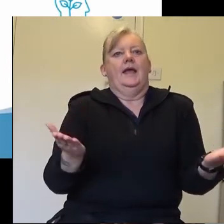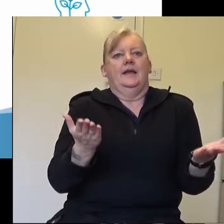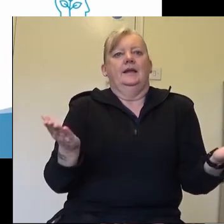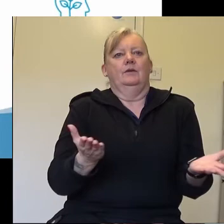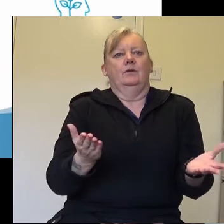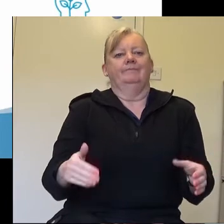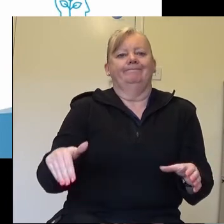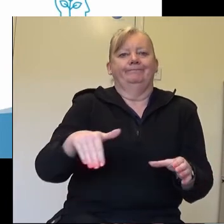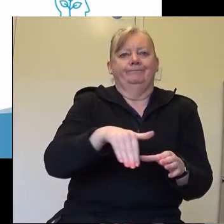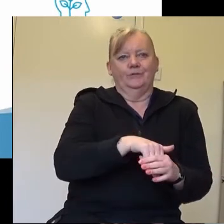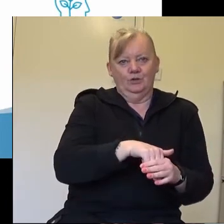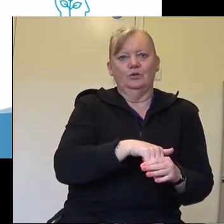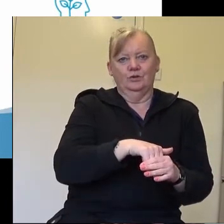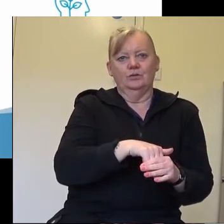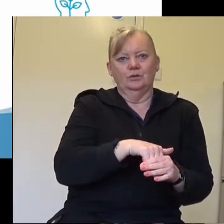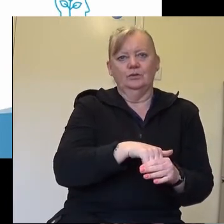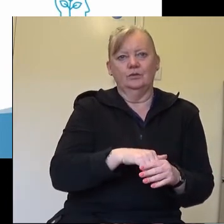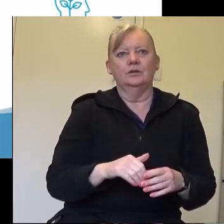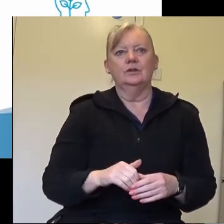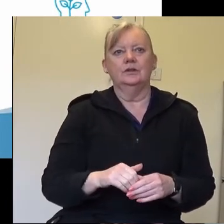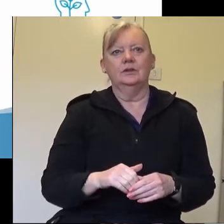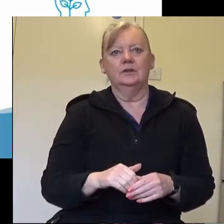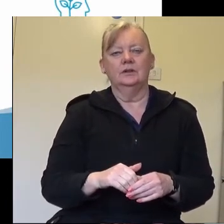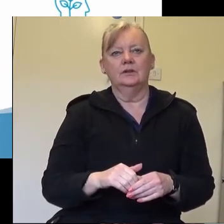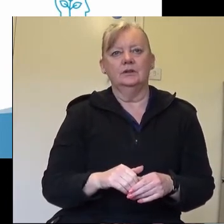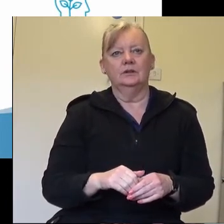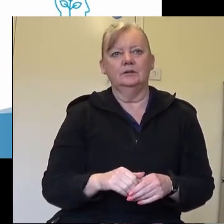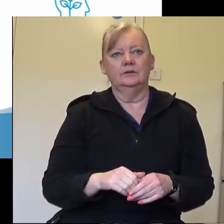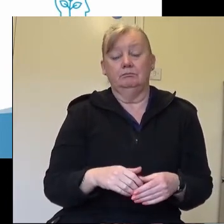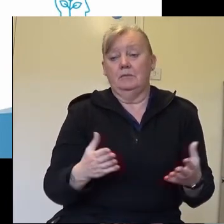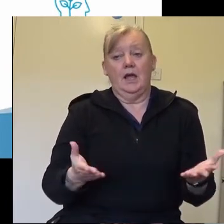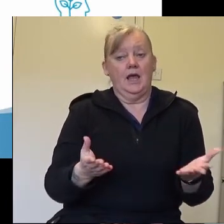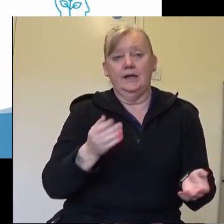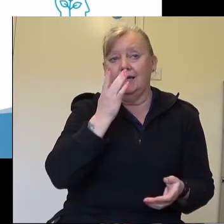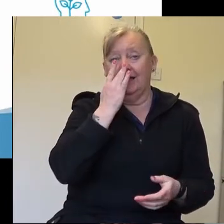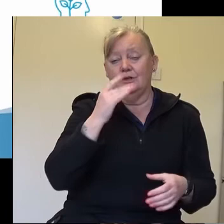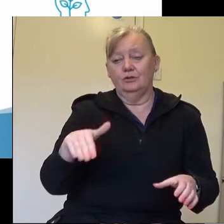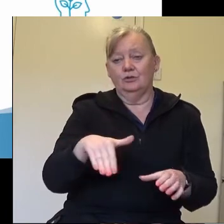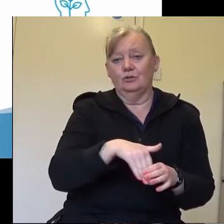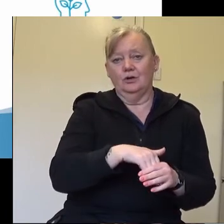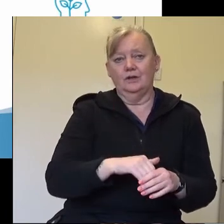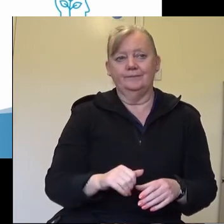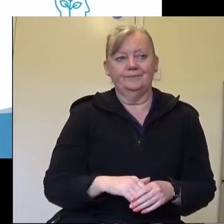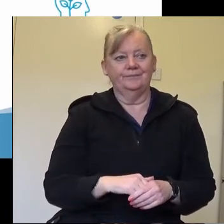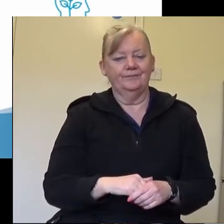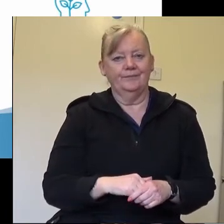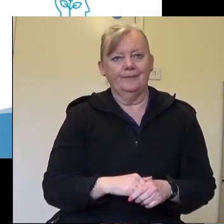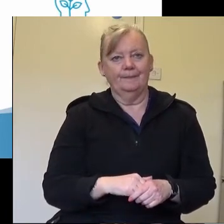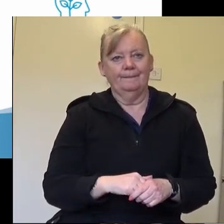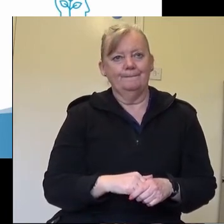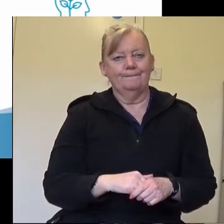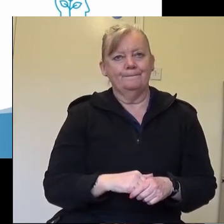no checks in place to verify ages. So anyone of any age can be in